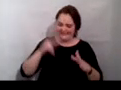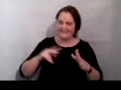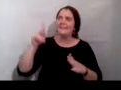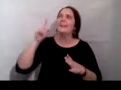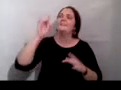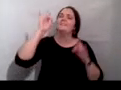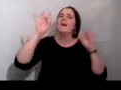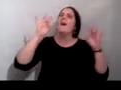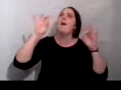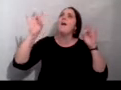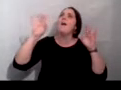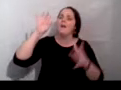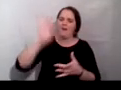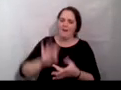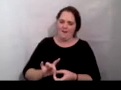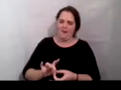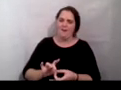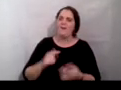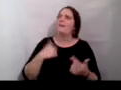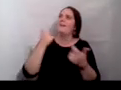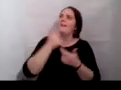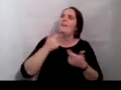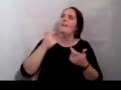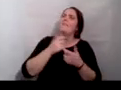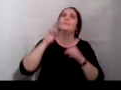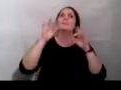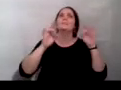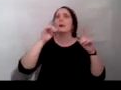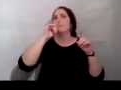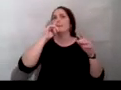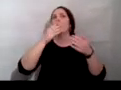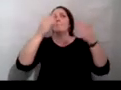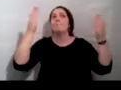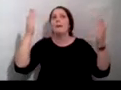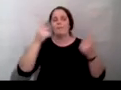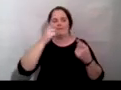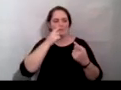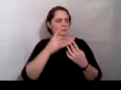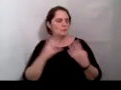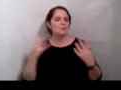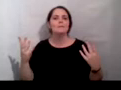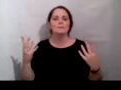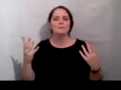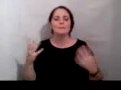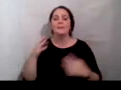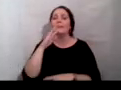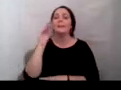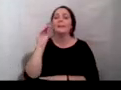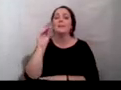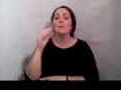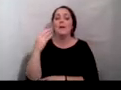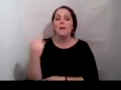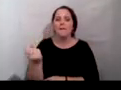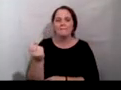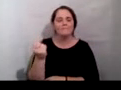water again and laughing at people above and below you. And the emu is there. You are never alone.